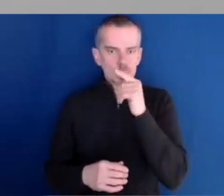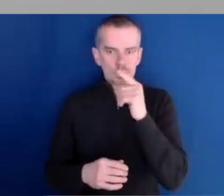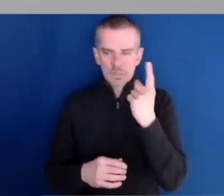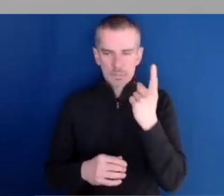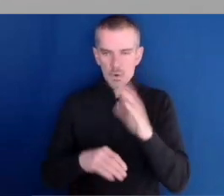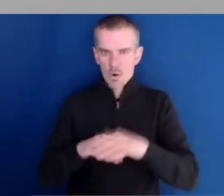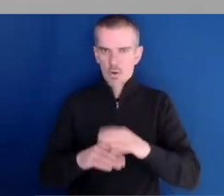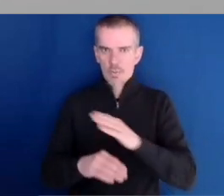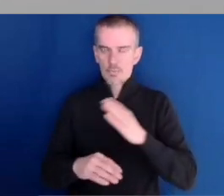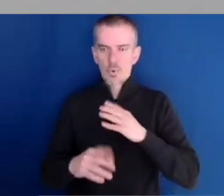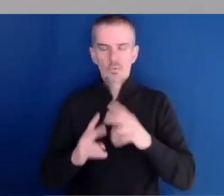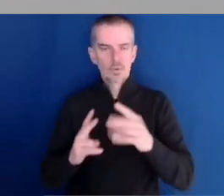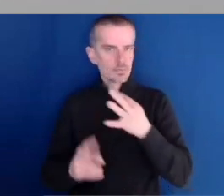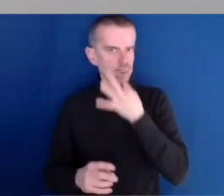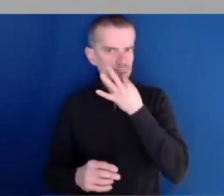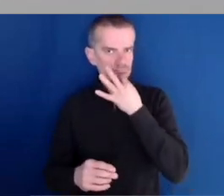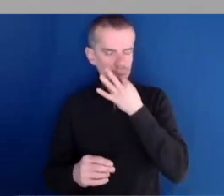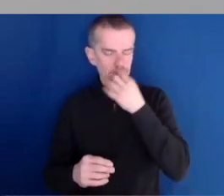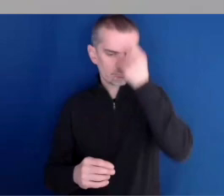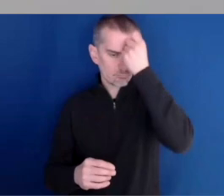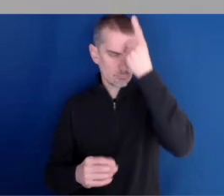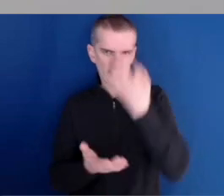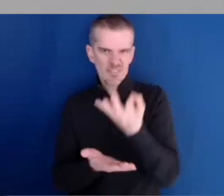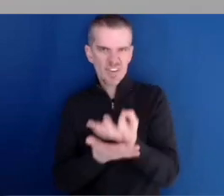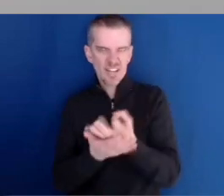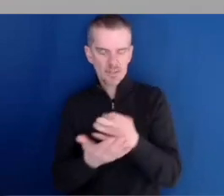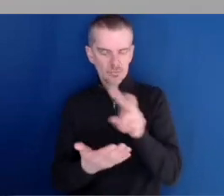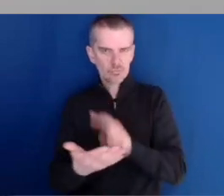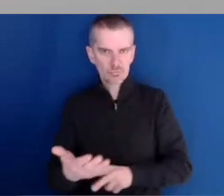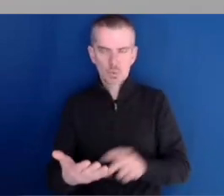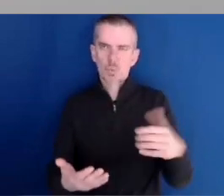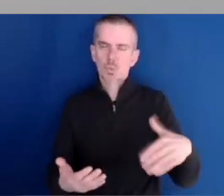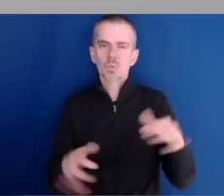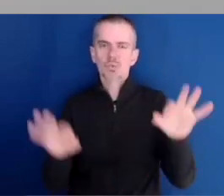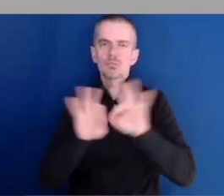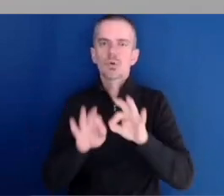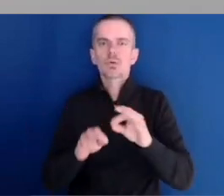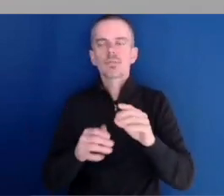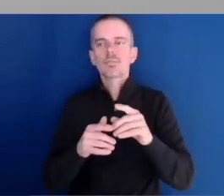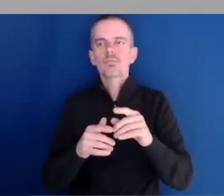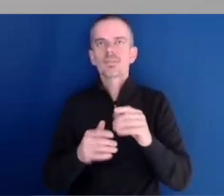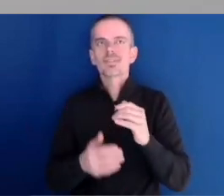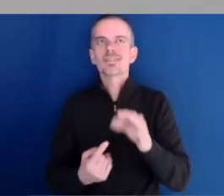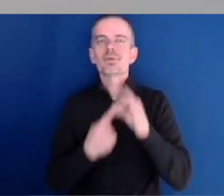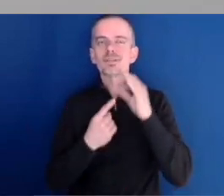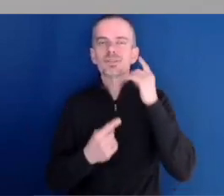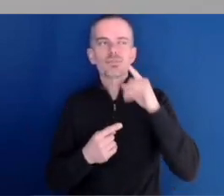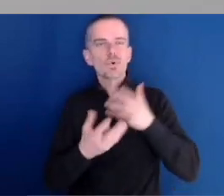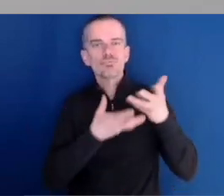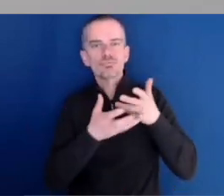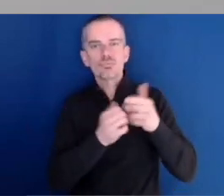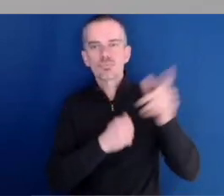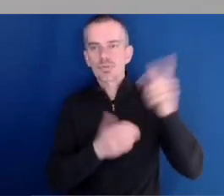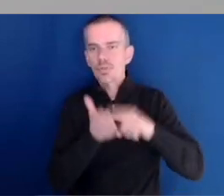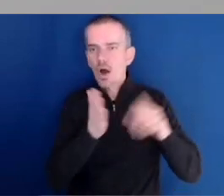high degree of financial literacy could go a long way too, especially in interacting with the auditor, especially if you're a small